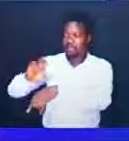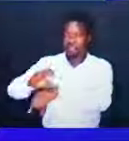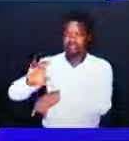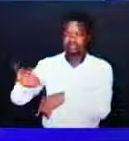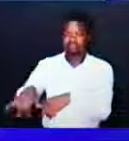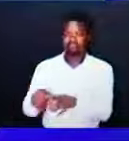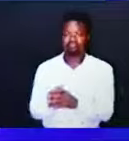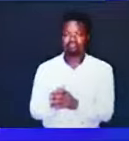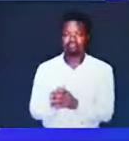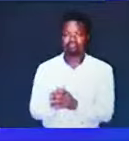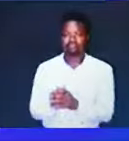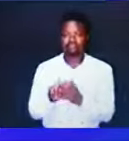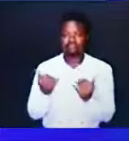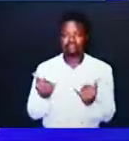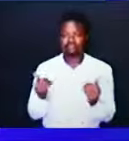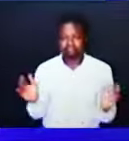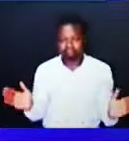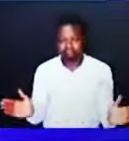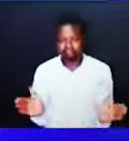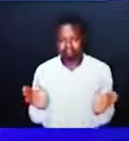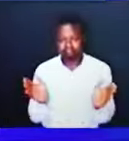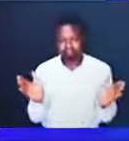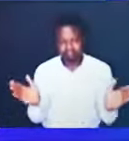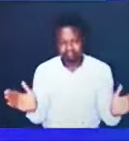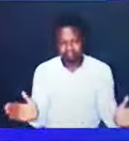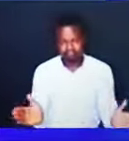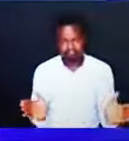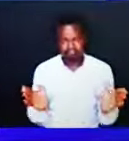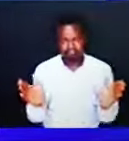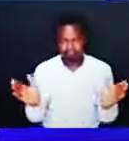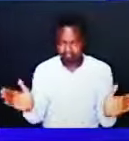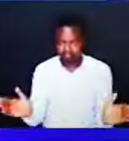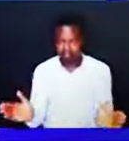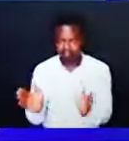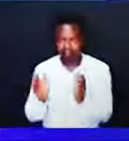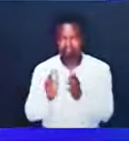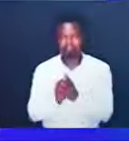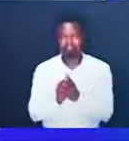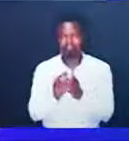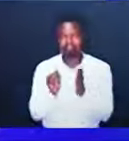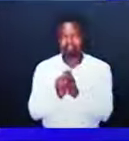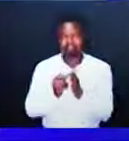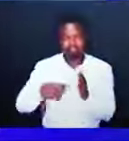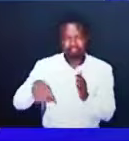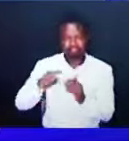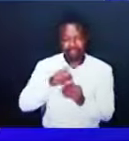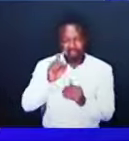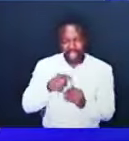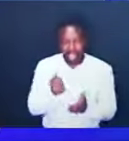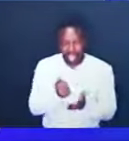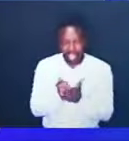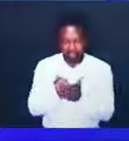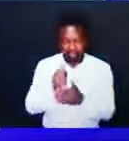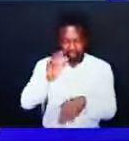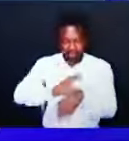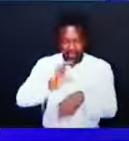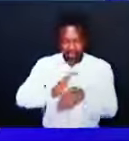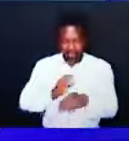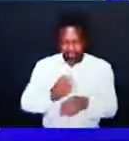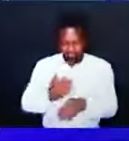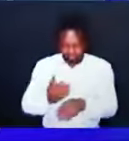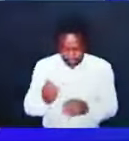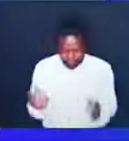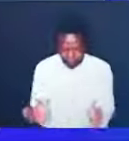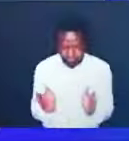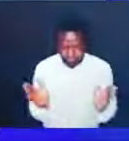truth. Now may I encourage every one of us that let us build our churches so